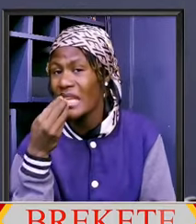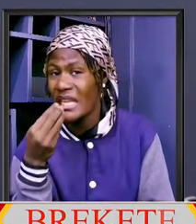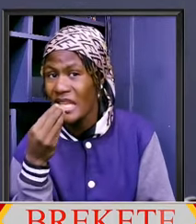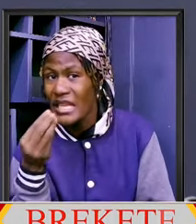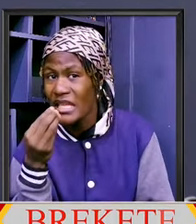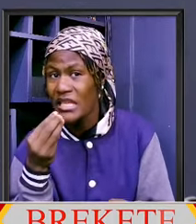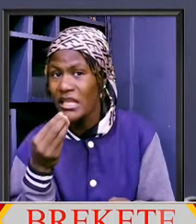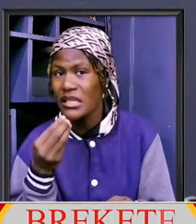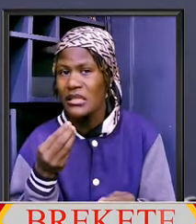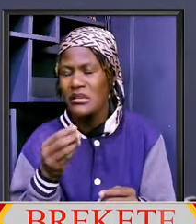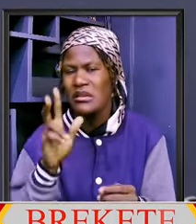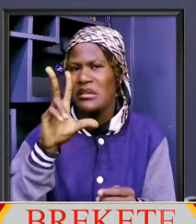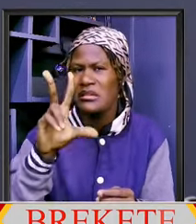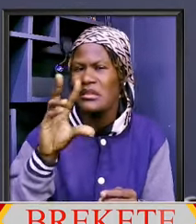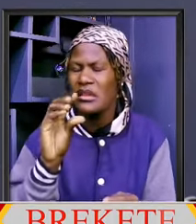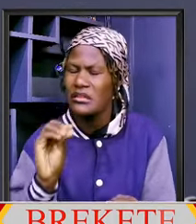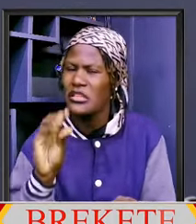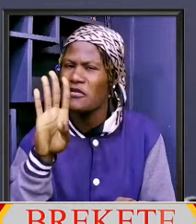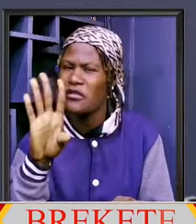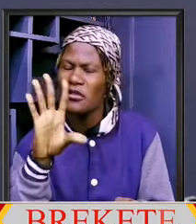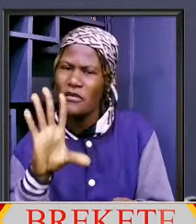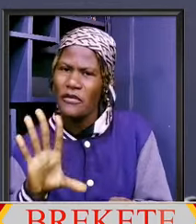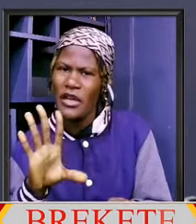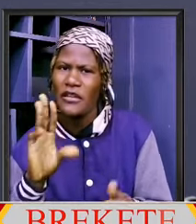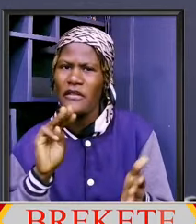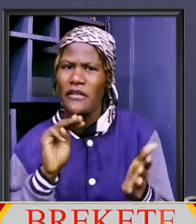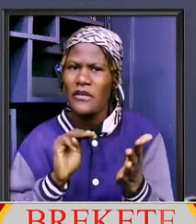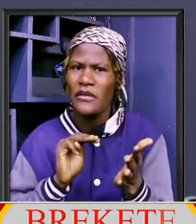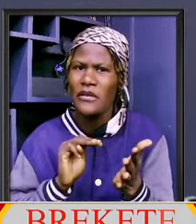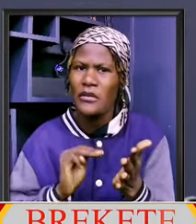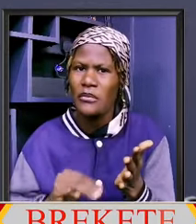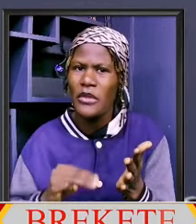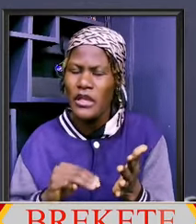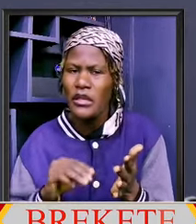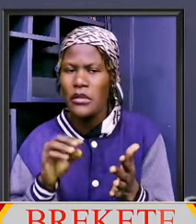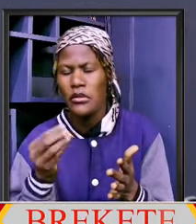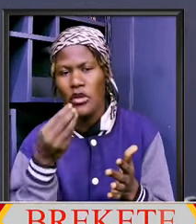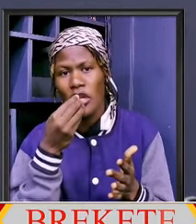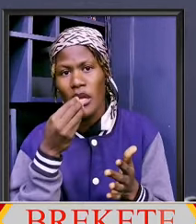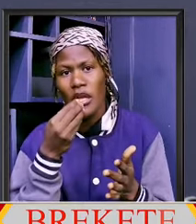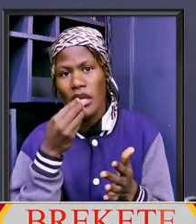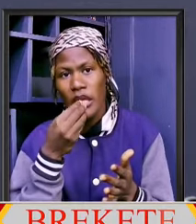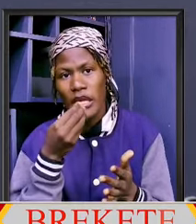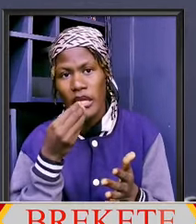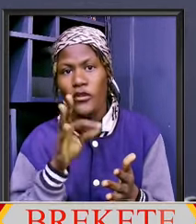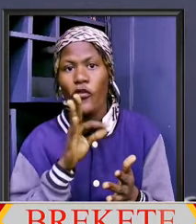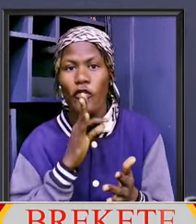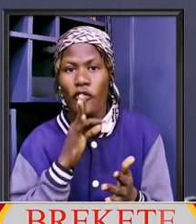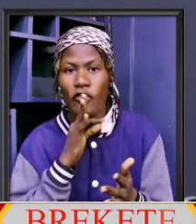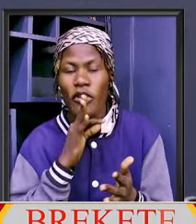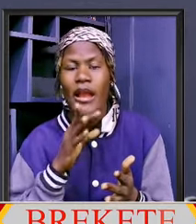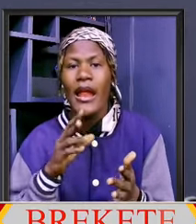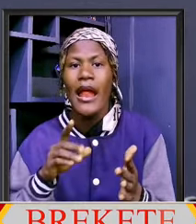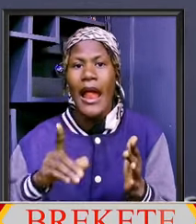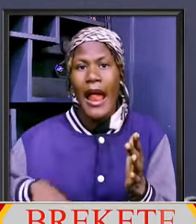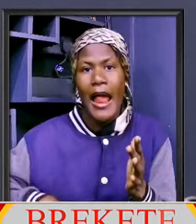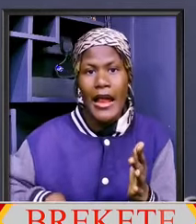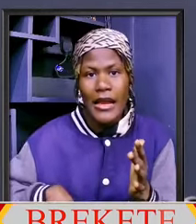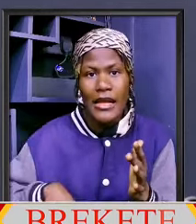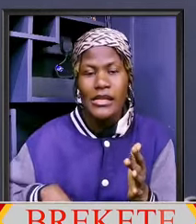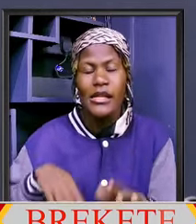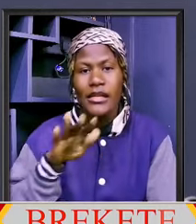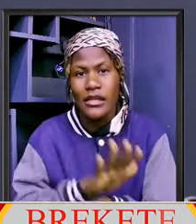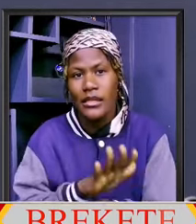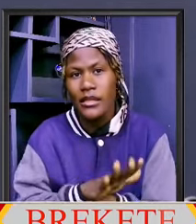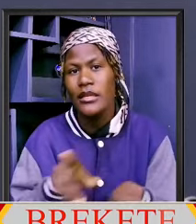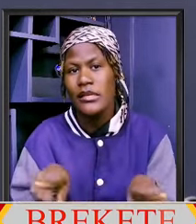minutes, 45 minutes, 1 hour. If you no fit endure after 30 minutes, you eat your food. Then last thing at night, the same okra